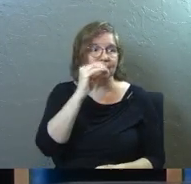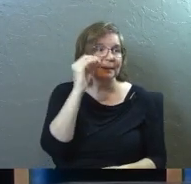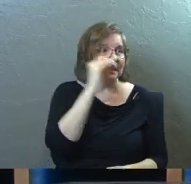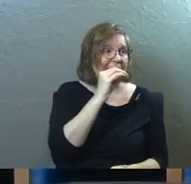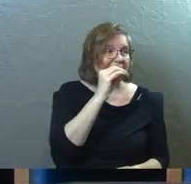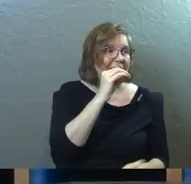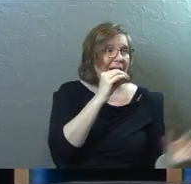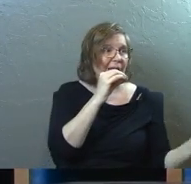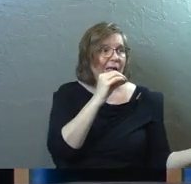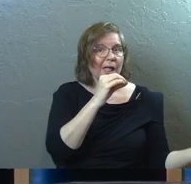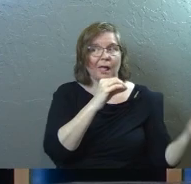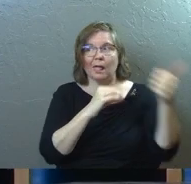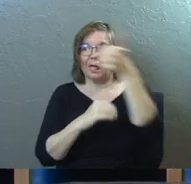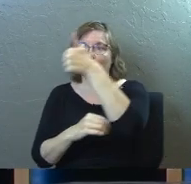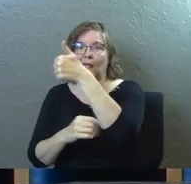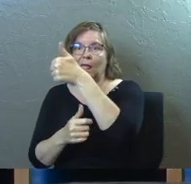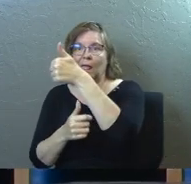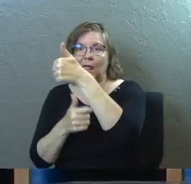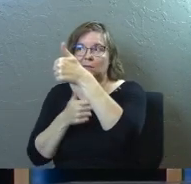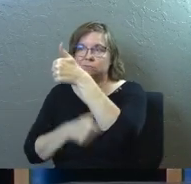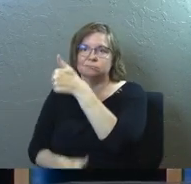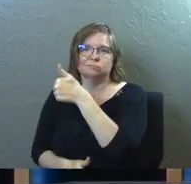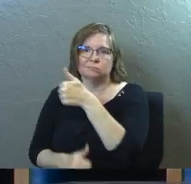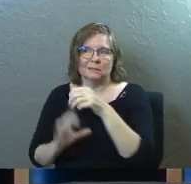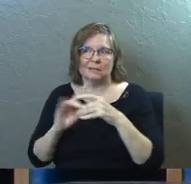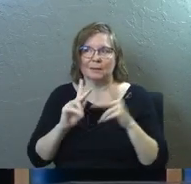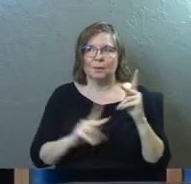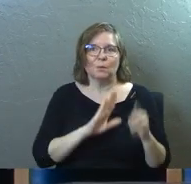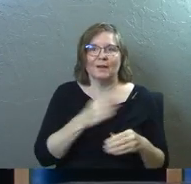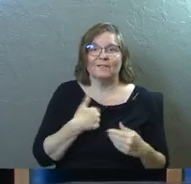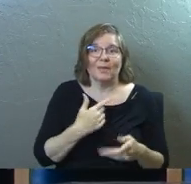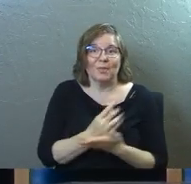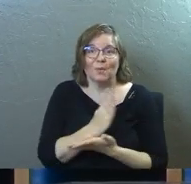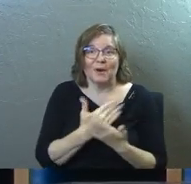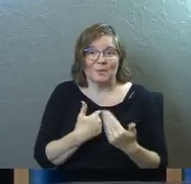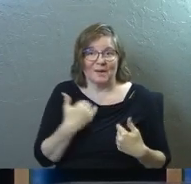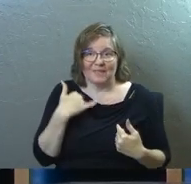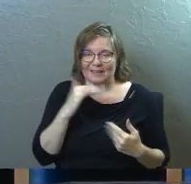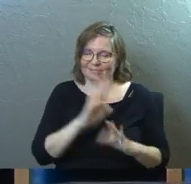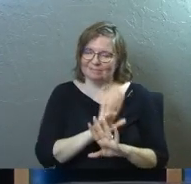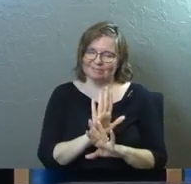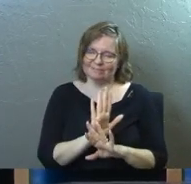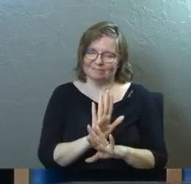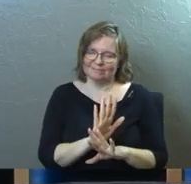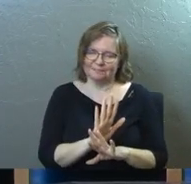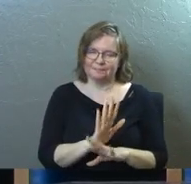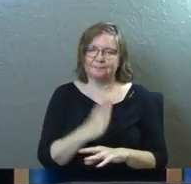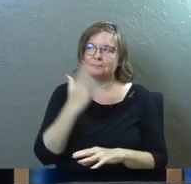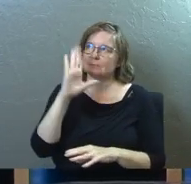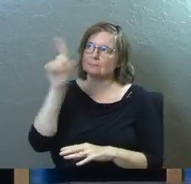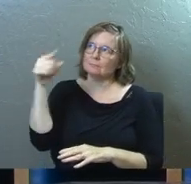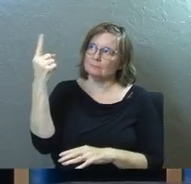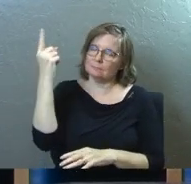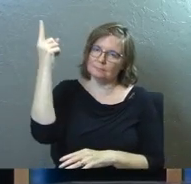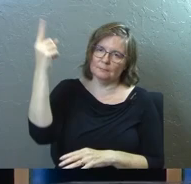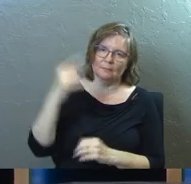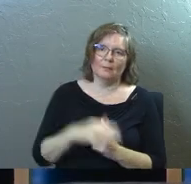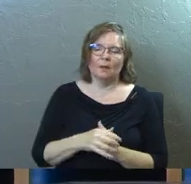in places they never belonged, attached to people who never had the right to hold them. Just God and God